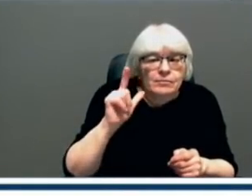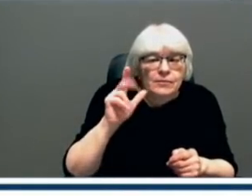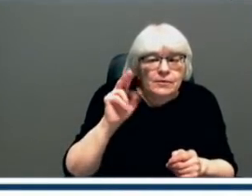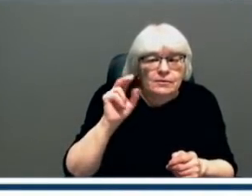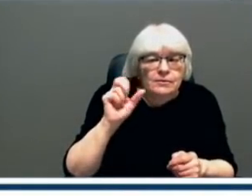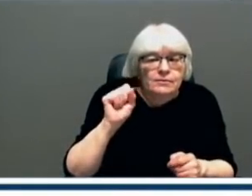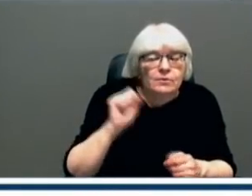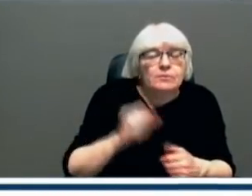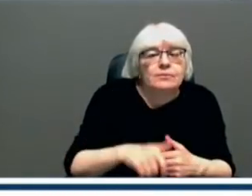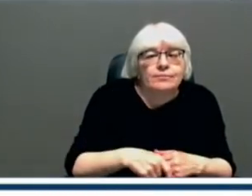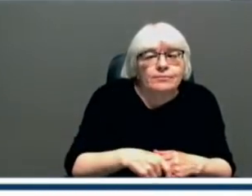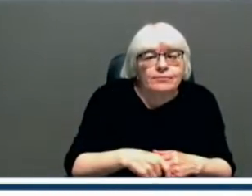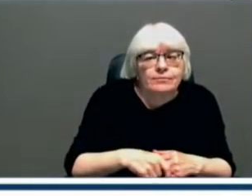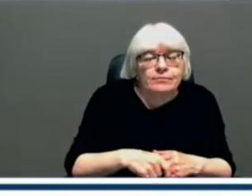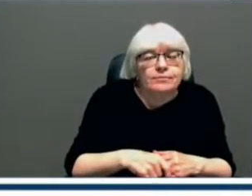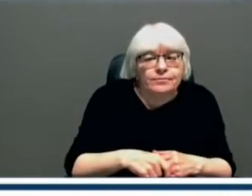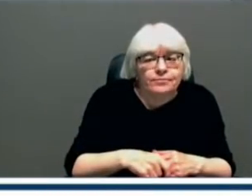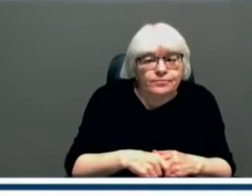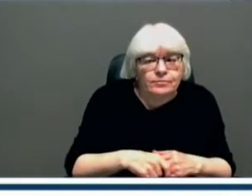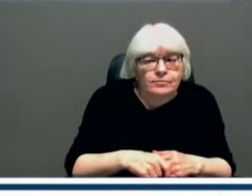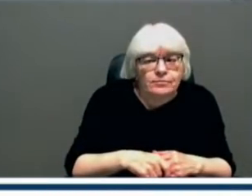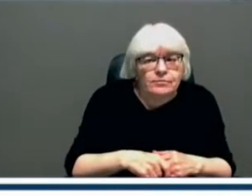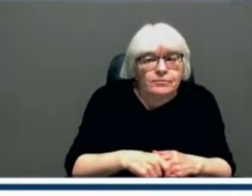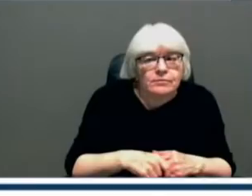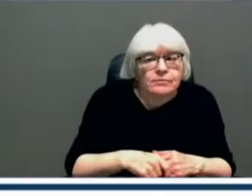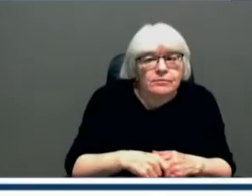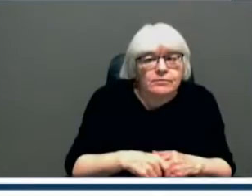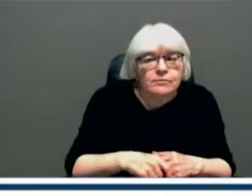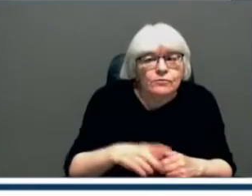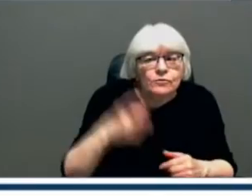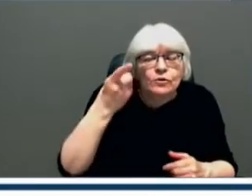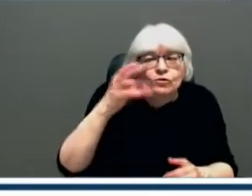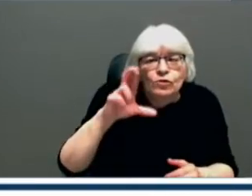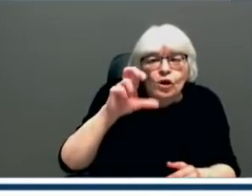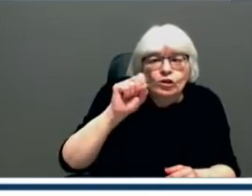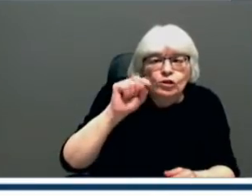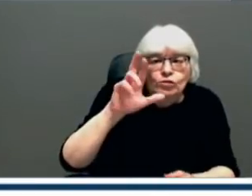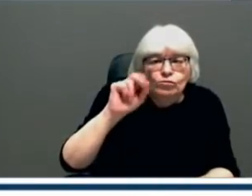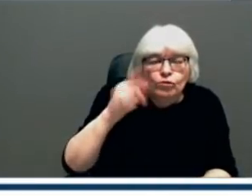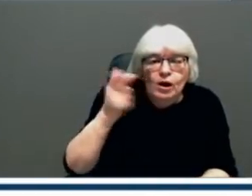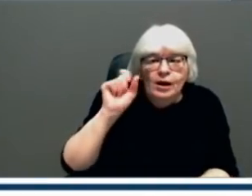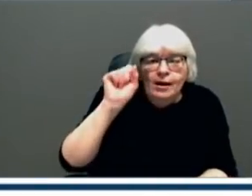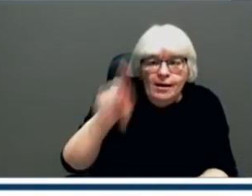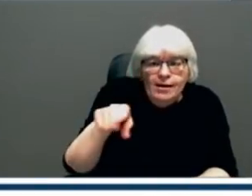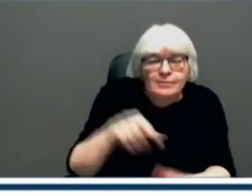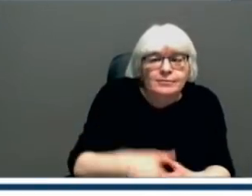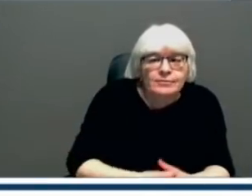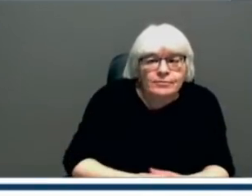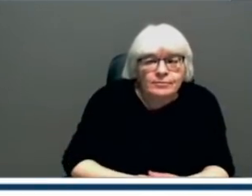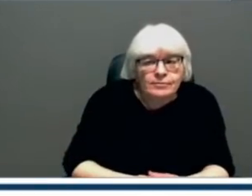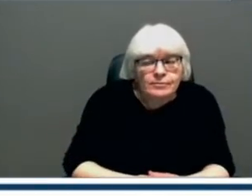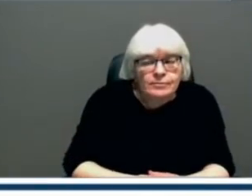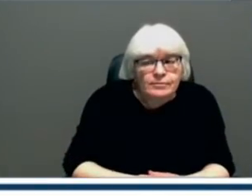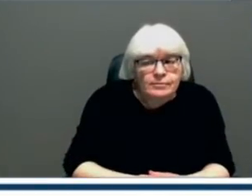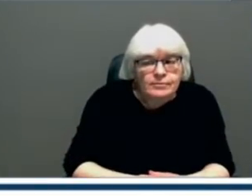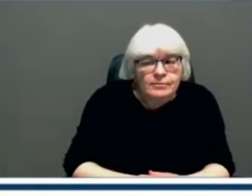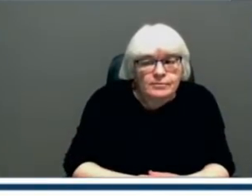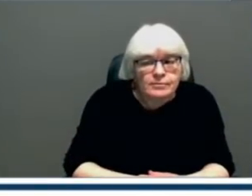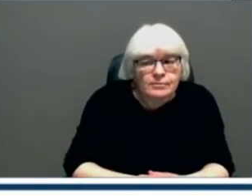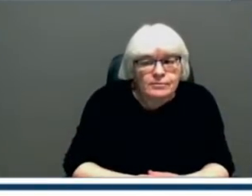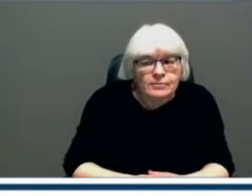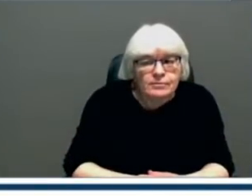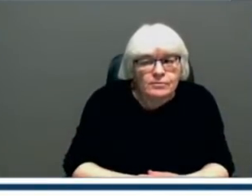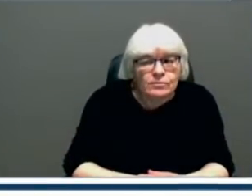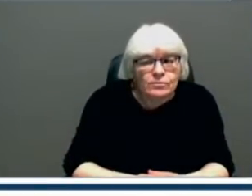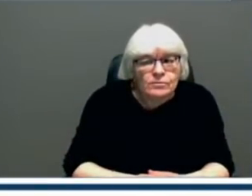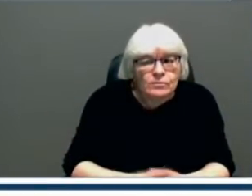Yep. Great. Dr. Strang, I understood the bedrock justification for public health measures was to